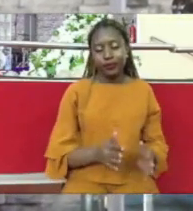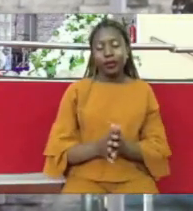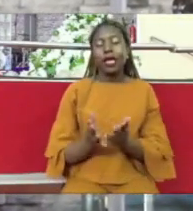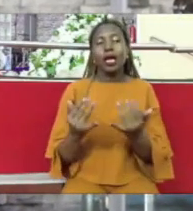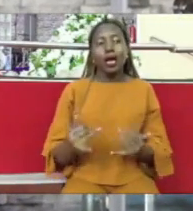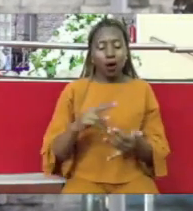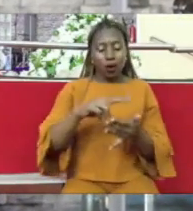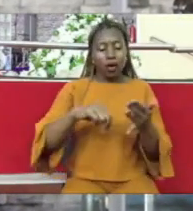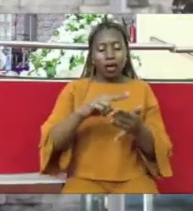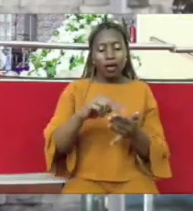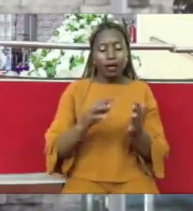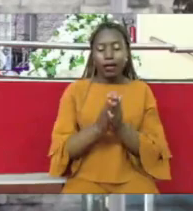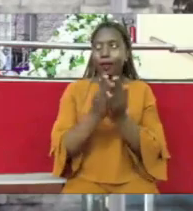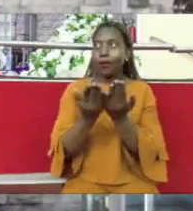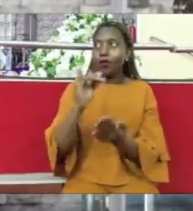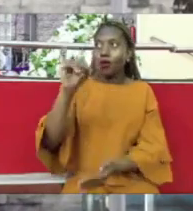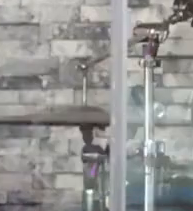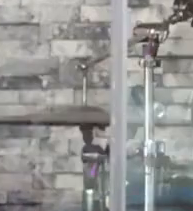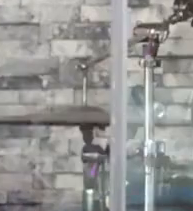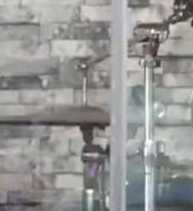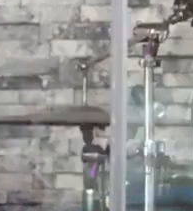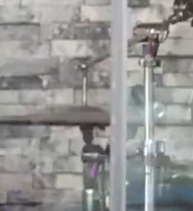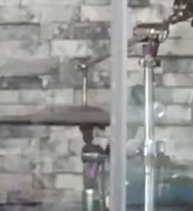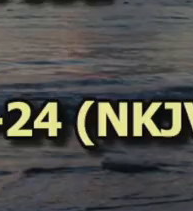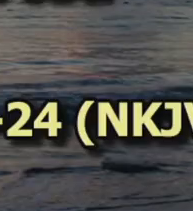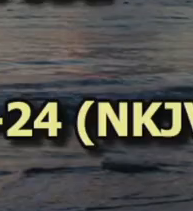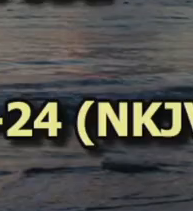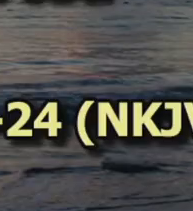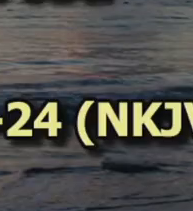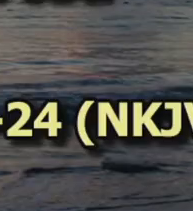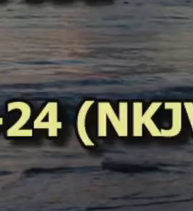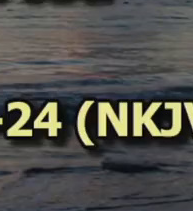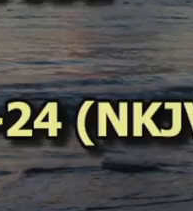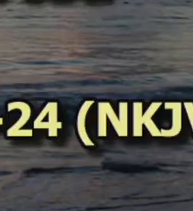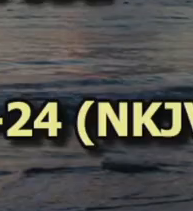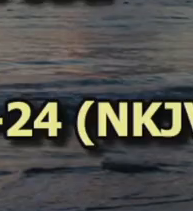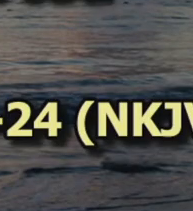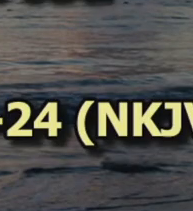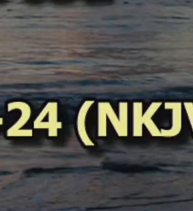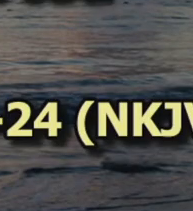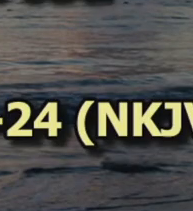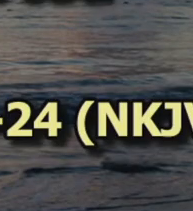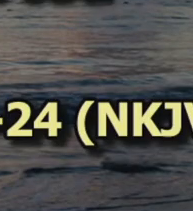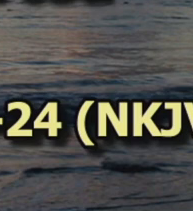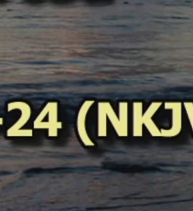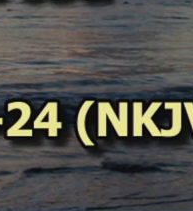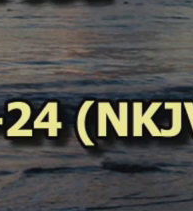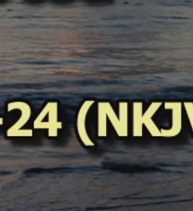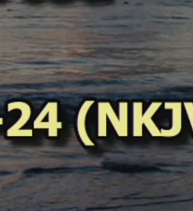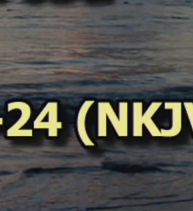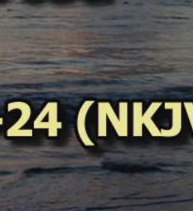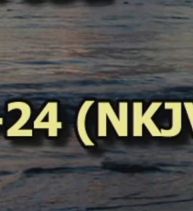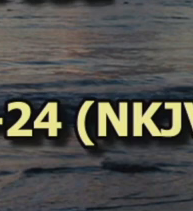the book of John chapter 4 verse 3 to 24. Johana 4 kuanzia 3 hadi 24. This is what the Bible says. He